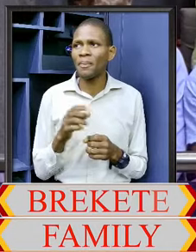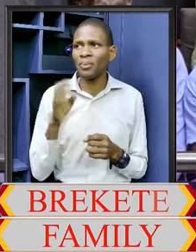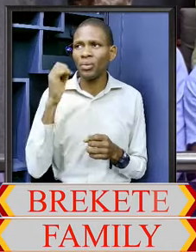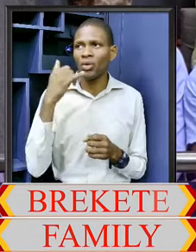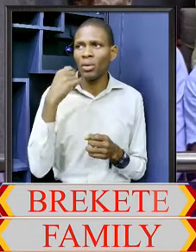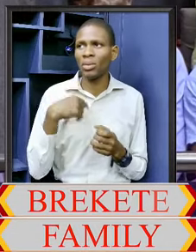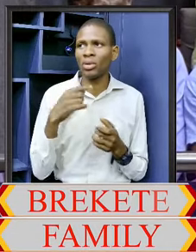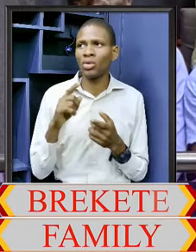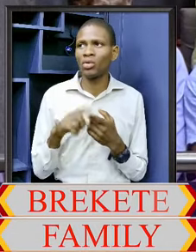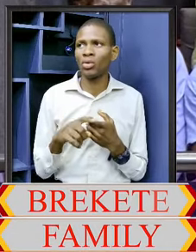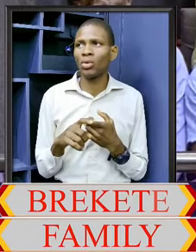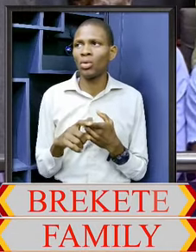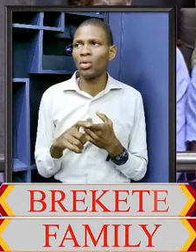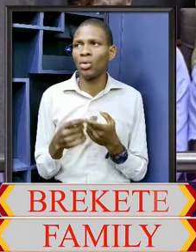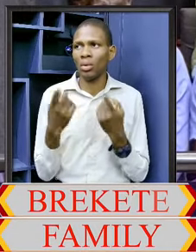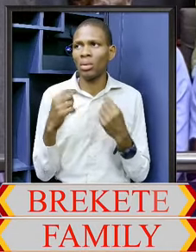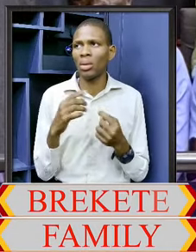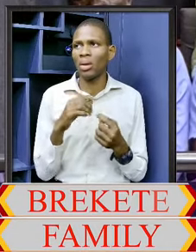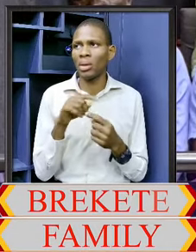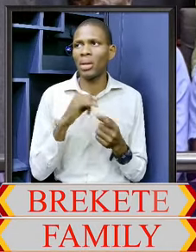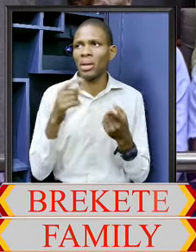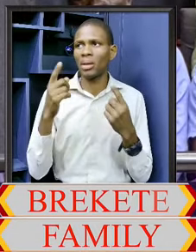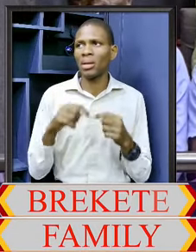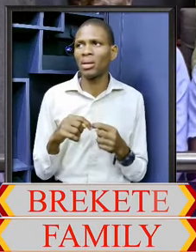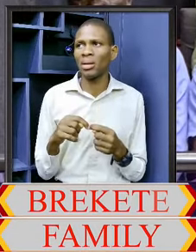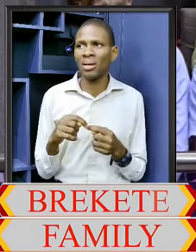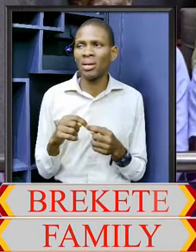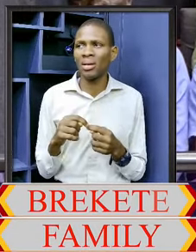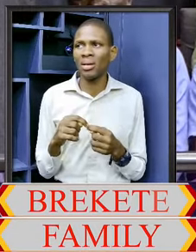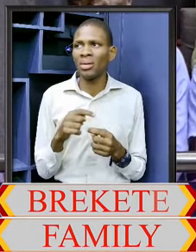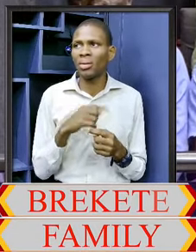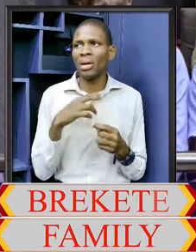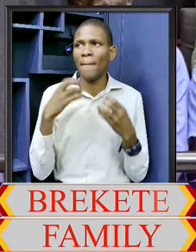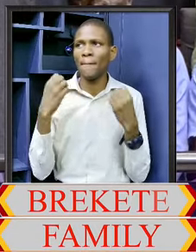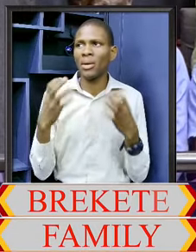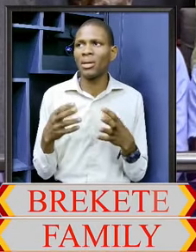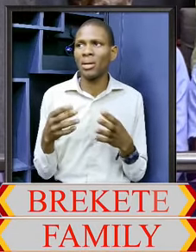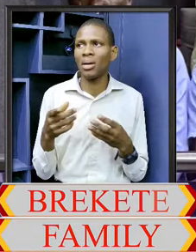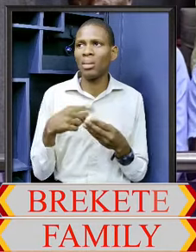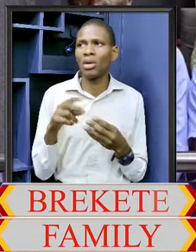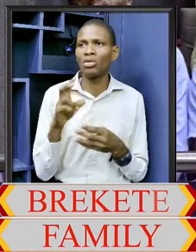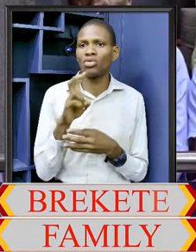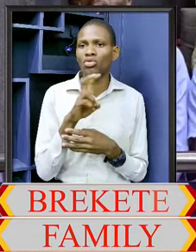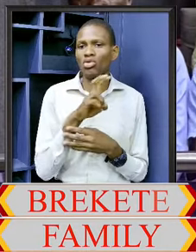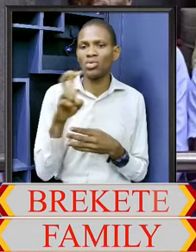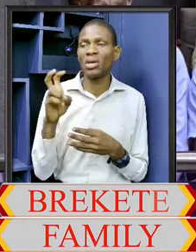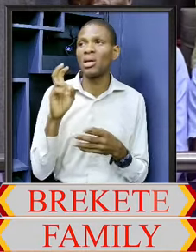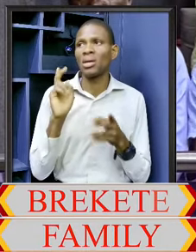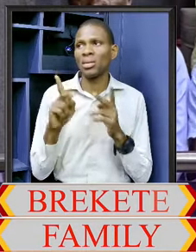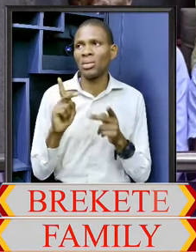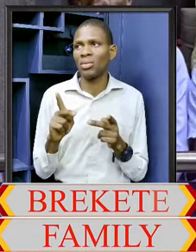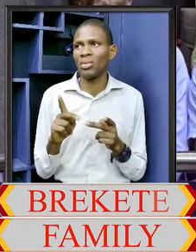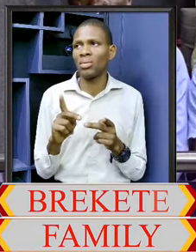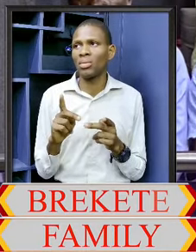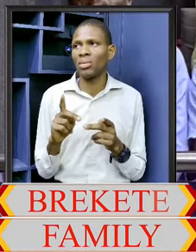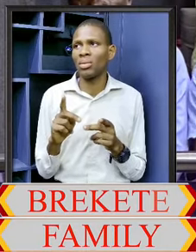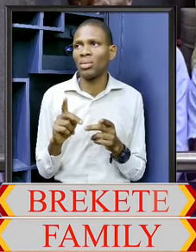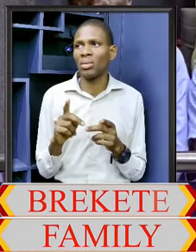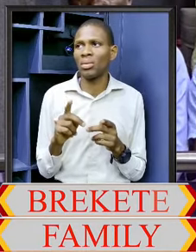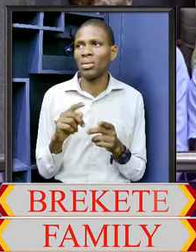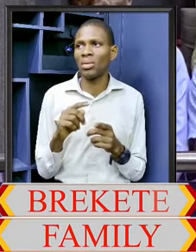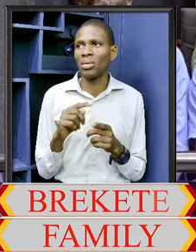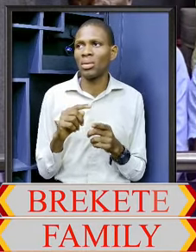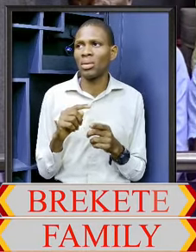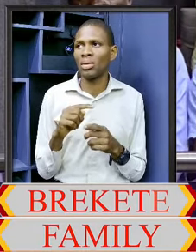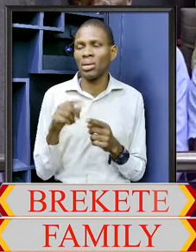now called me that I should come. So when I come, although we've been plenty, like we reached almost 200 people from when